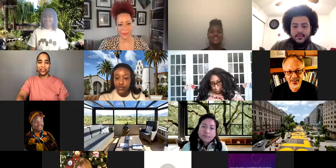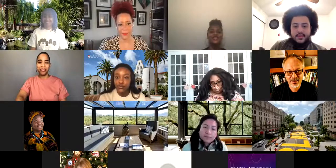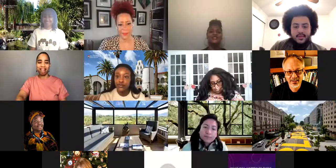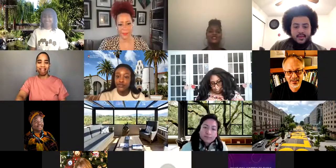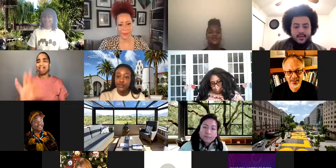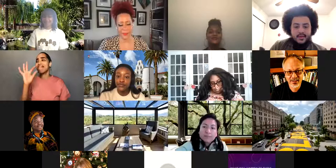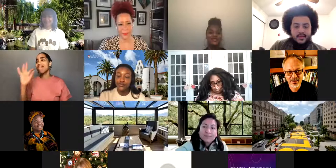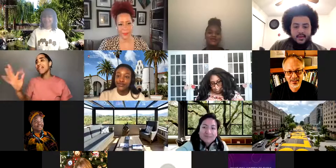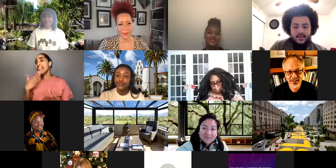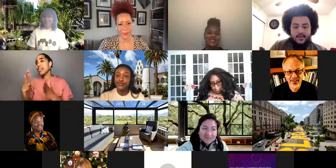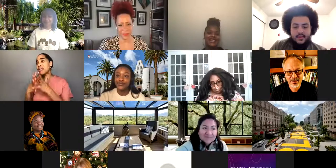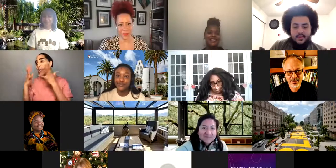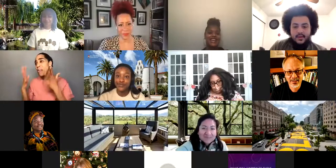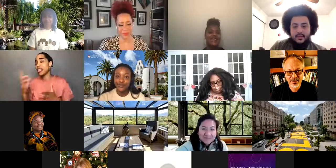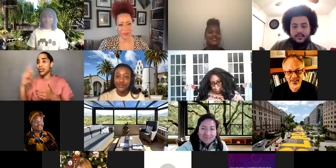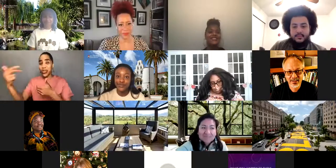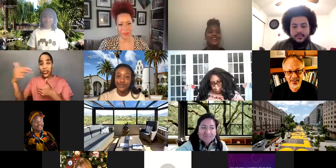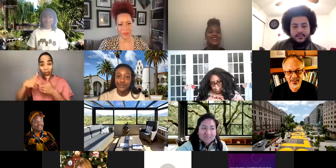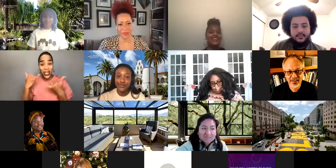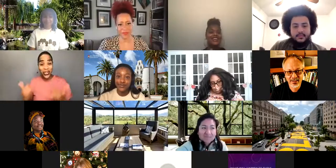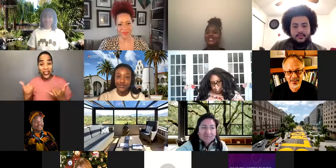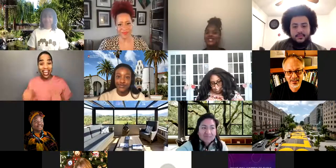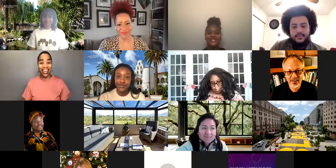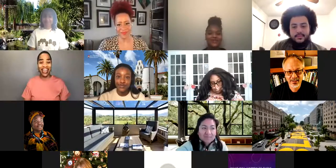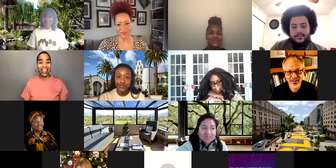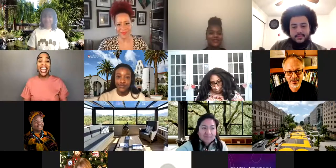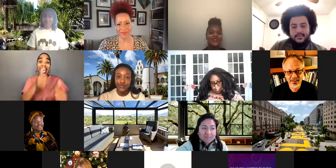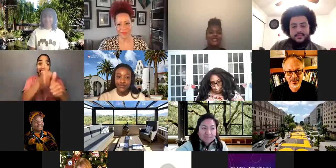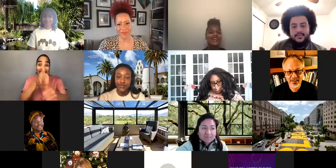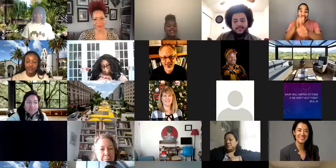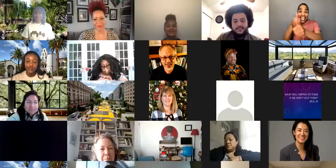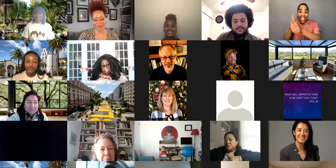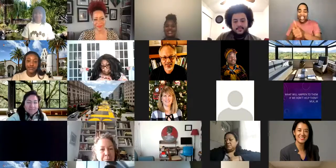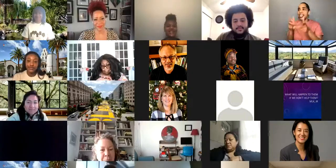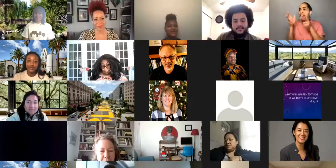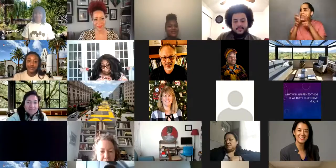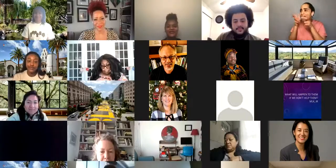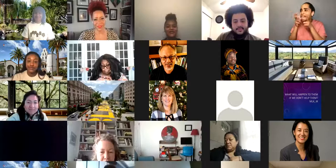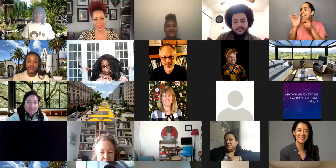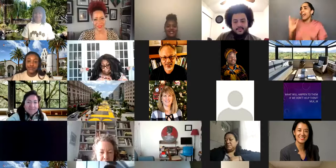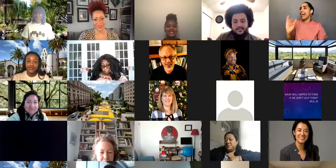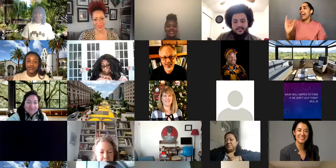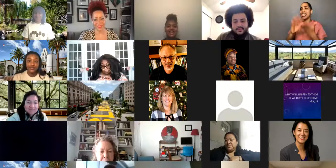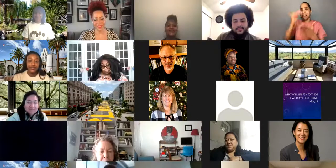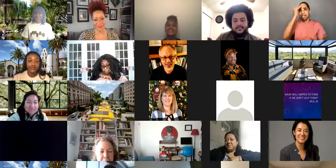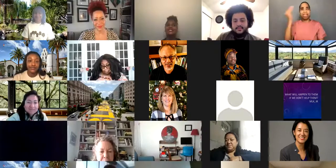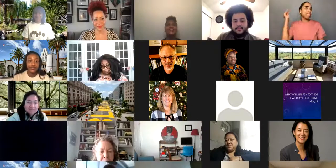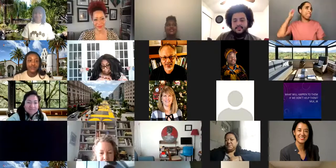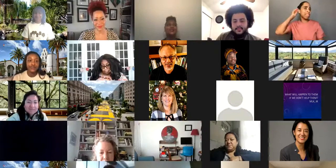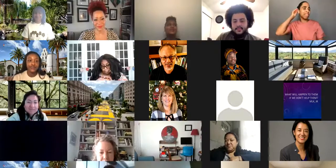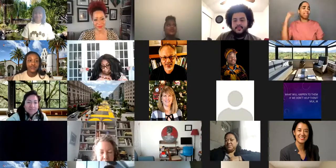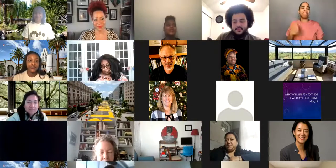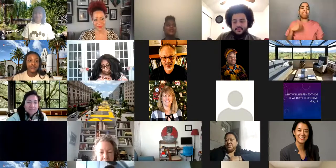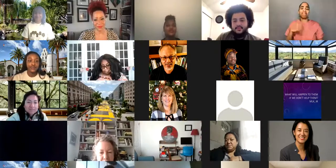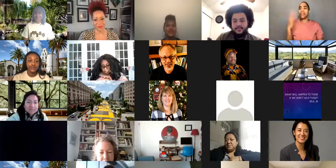Well, thank you so much for being here today. I know that each and every single one of us has something to take away from your message today. It was